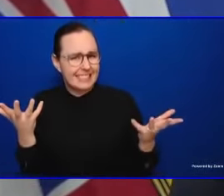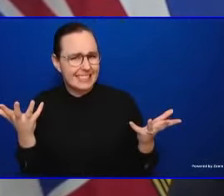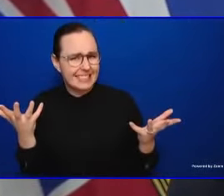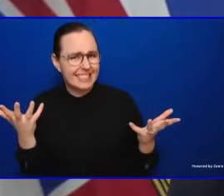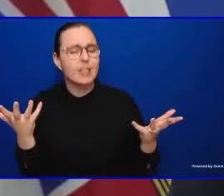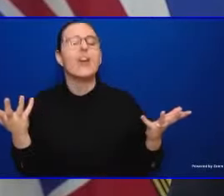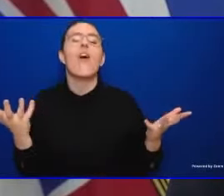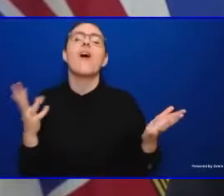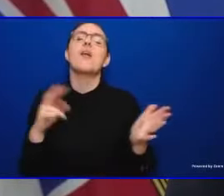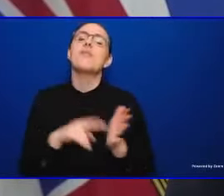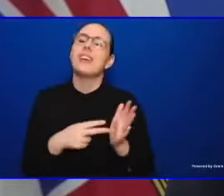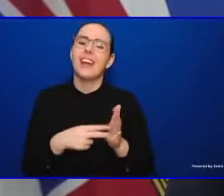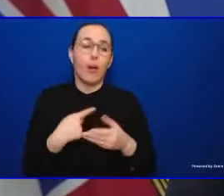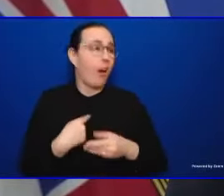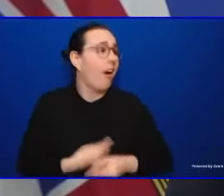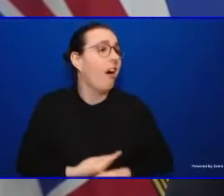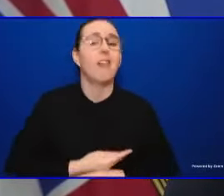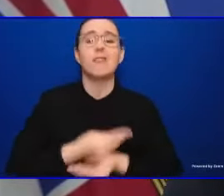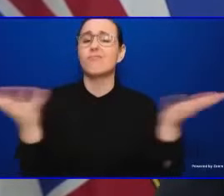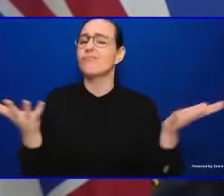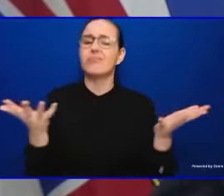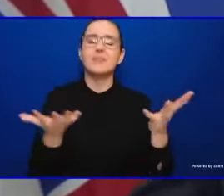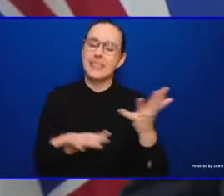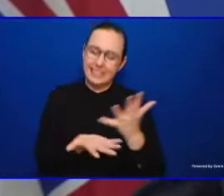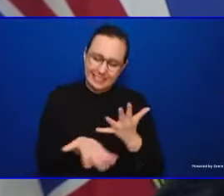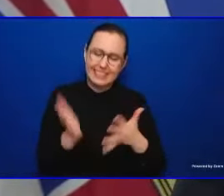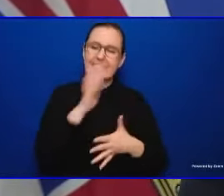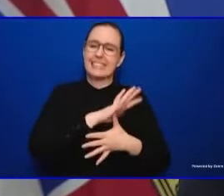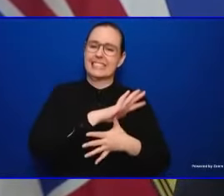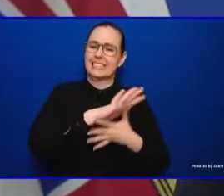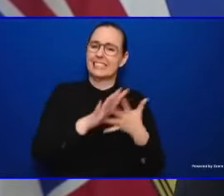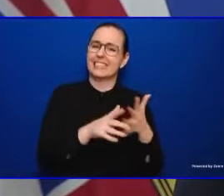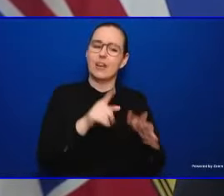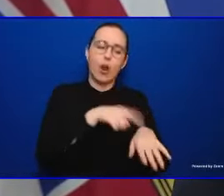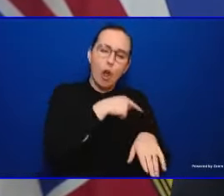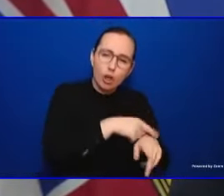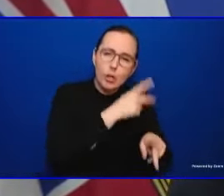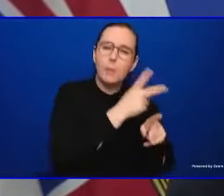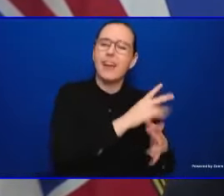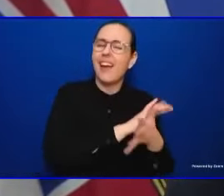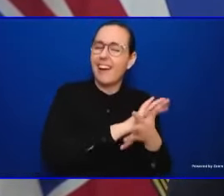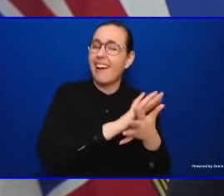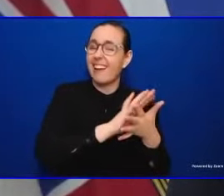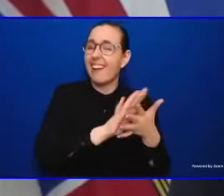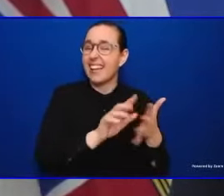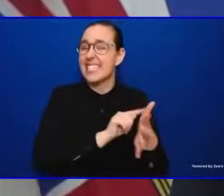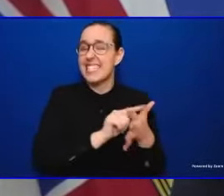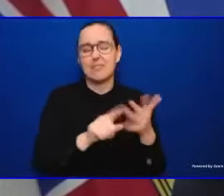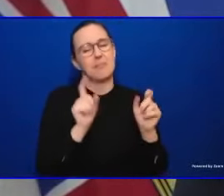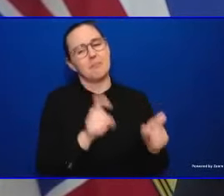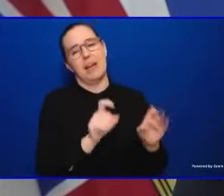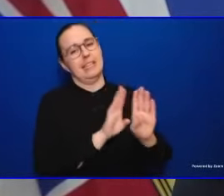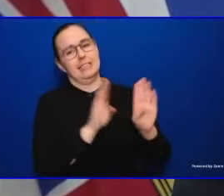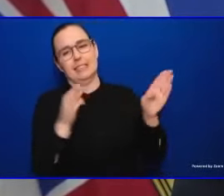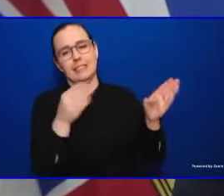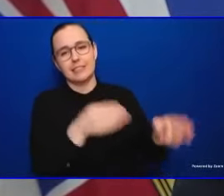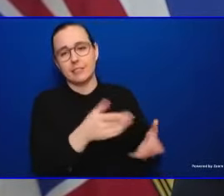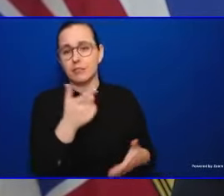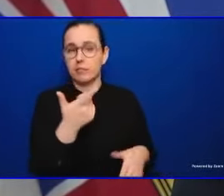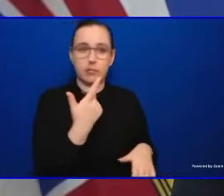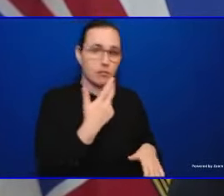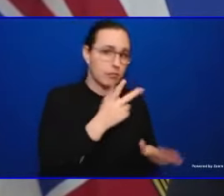course, as has been described by Dr. Henry today, as we move forward through K-12 and post-secondary in the coming weeks.